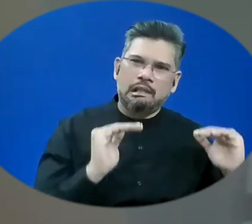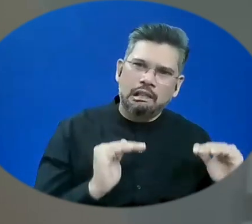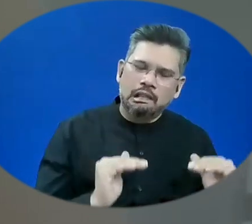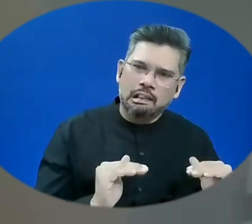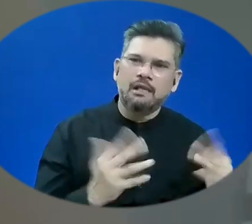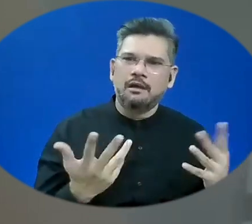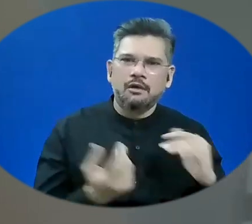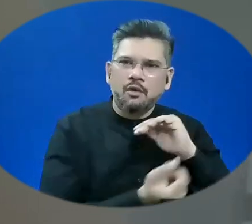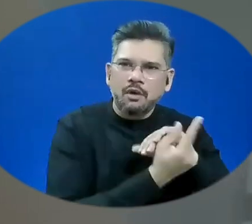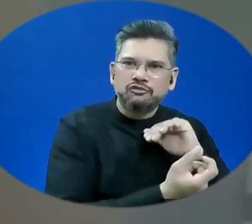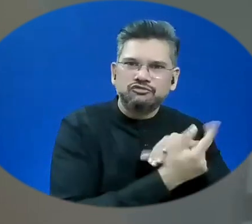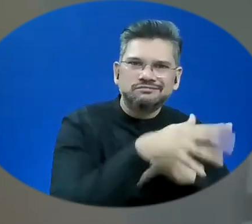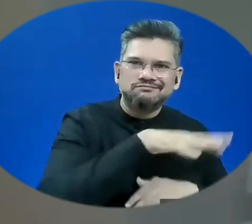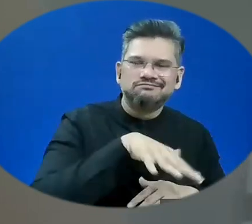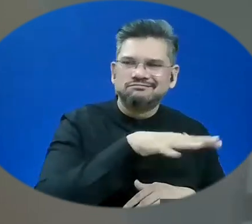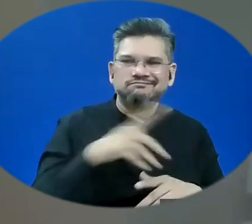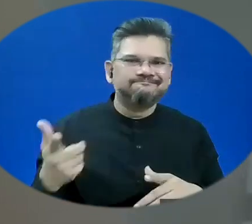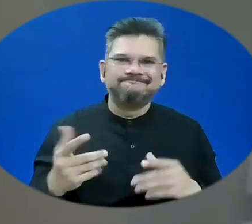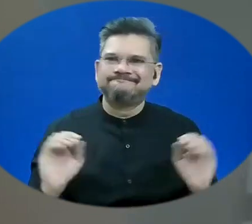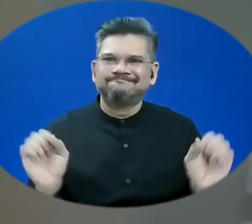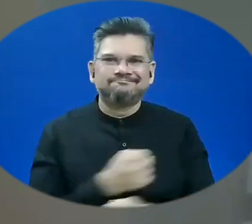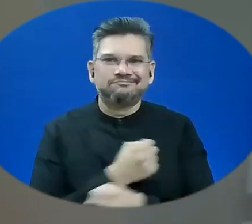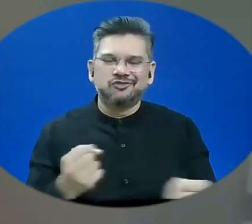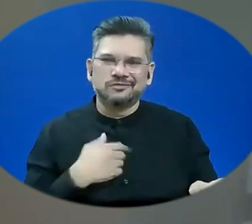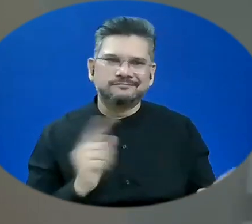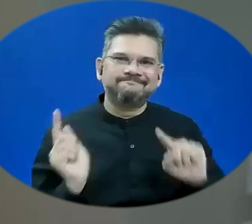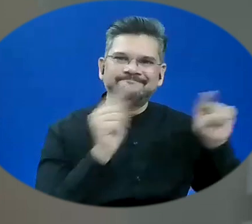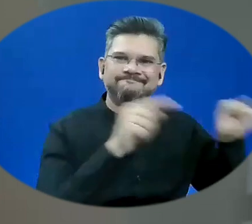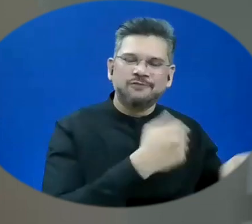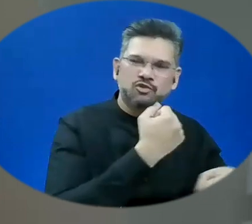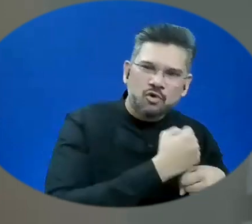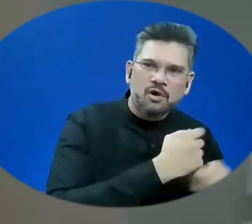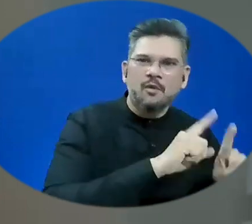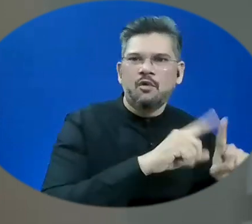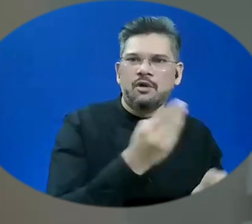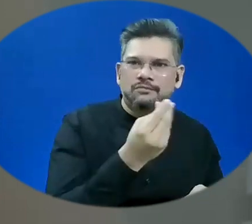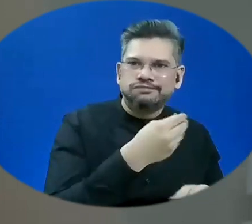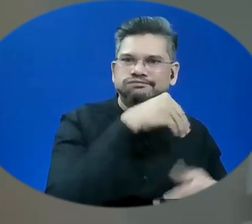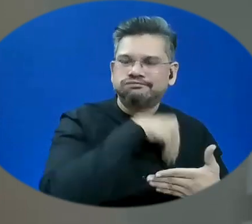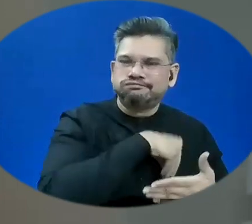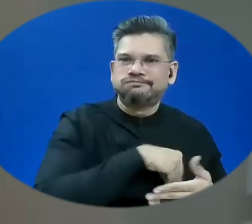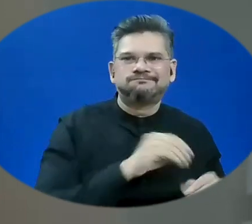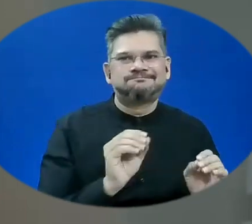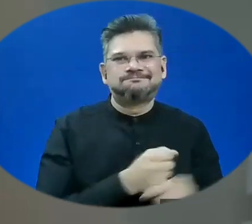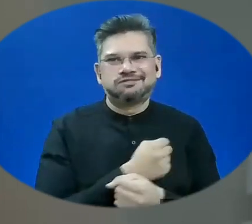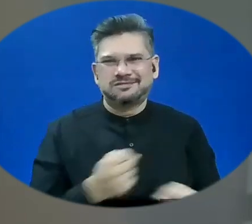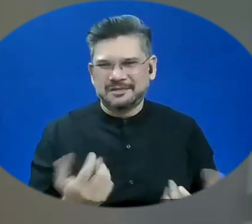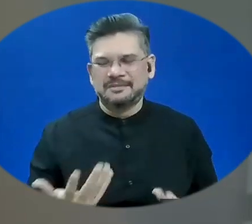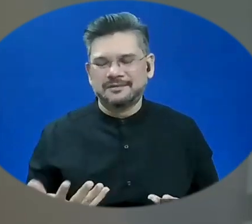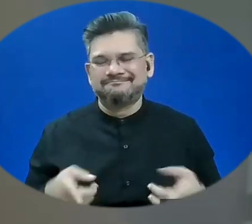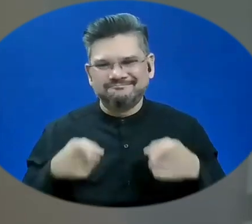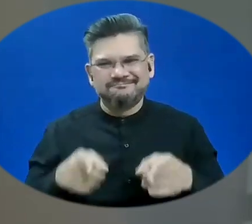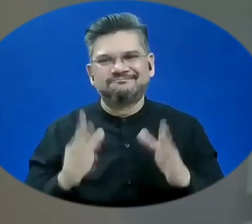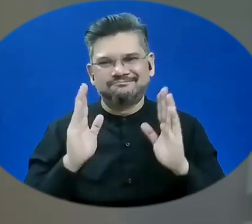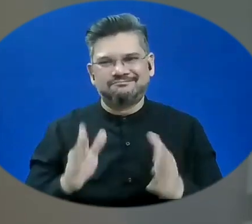women in their career and financially. So this is also a topic that I think needs to be addressed.